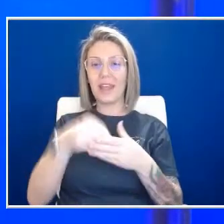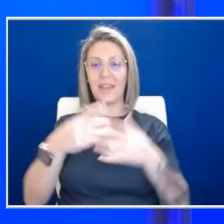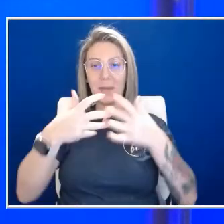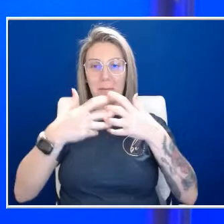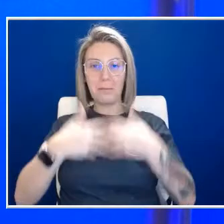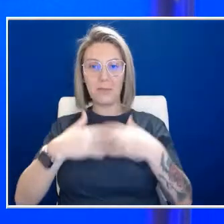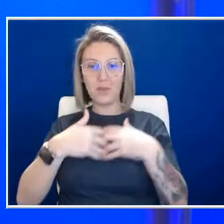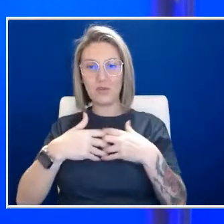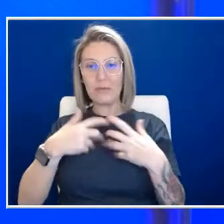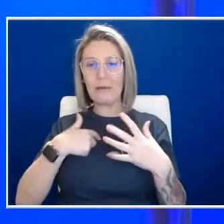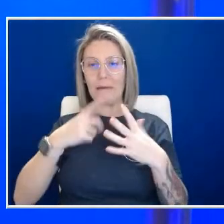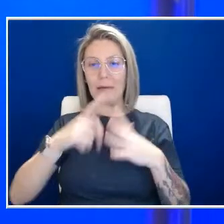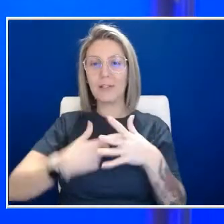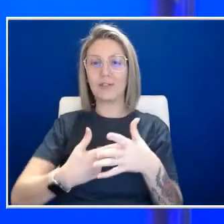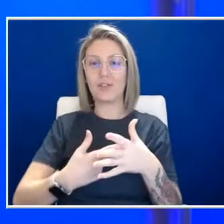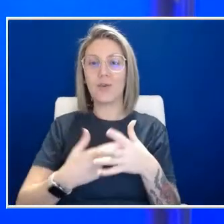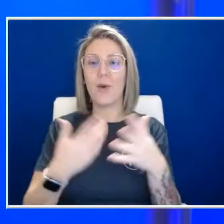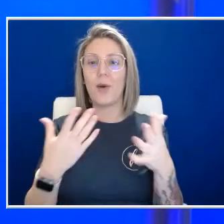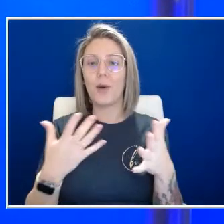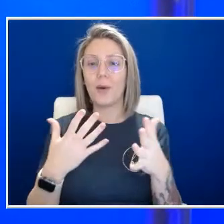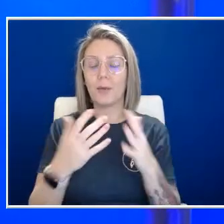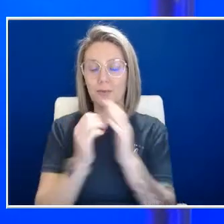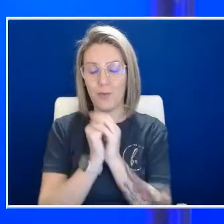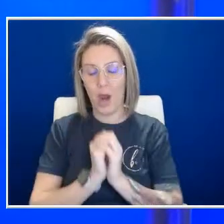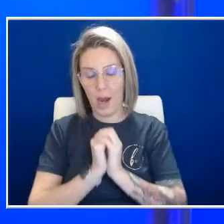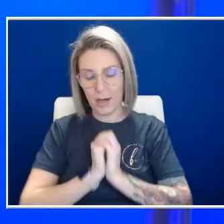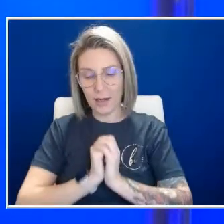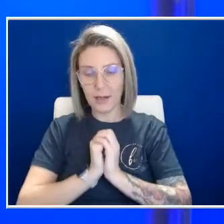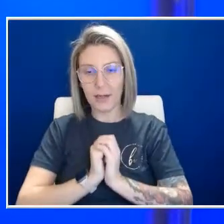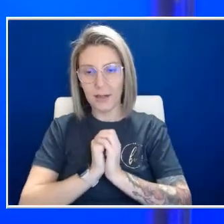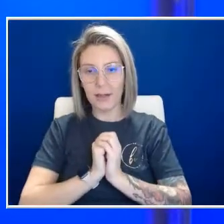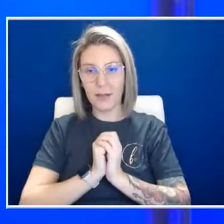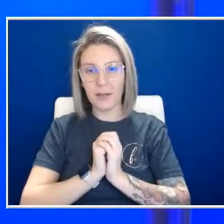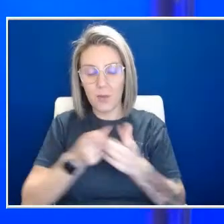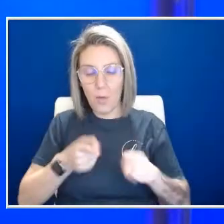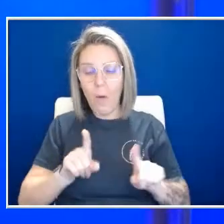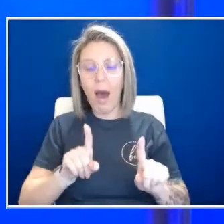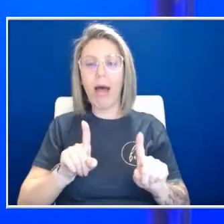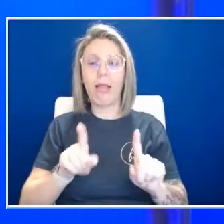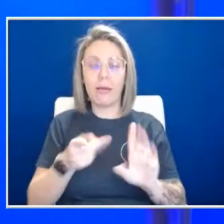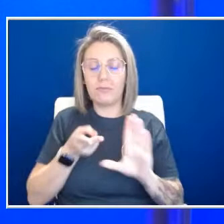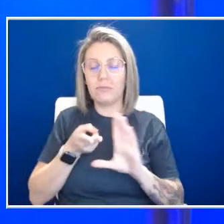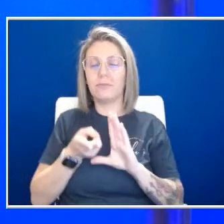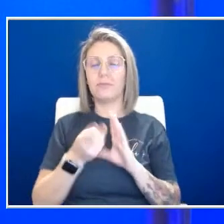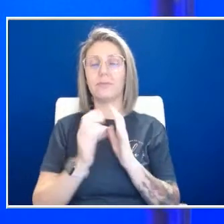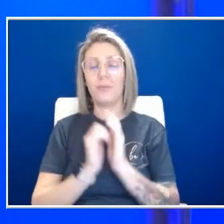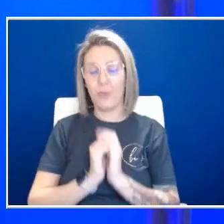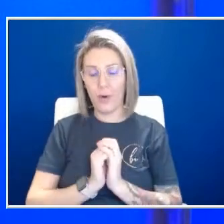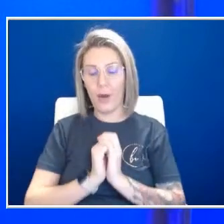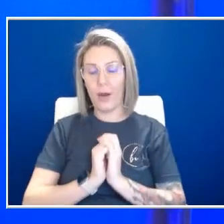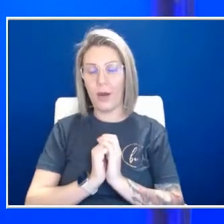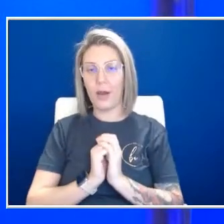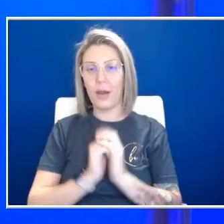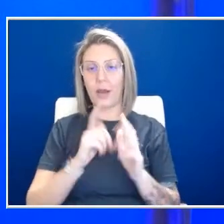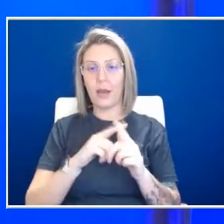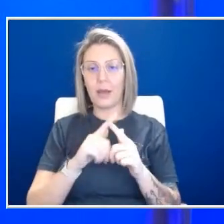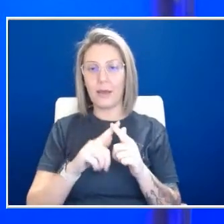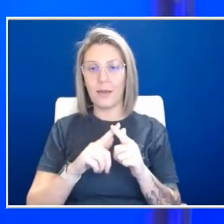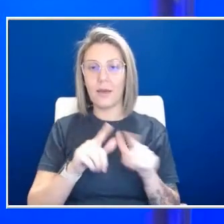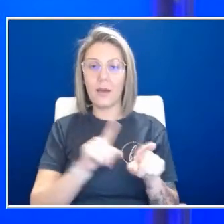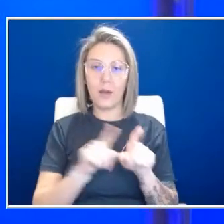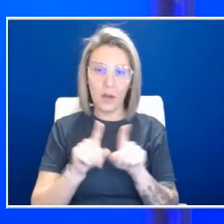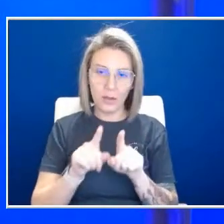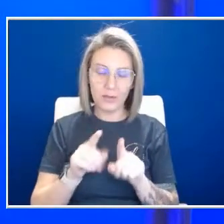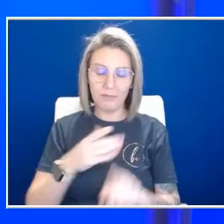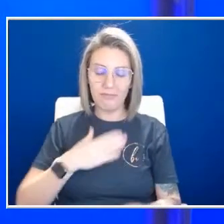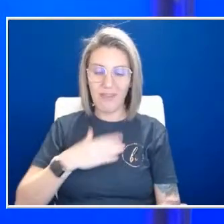started praying while I was there. And we also had a grandson who passed away about